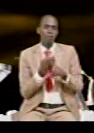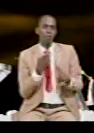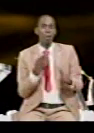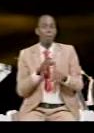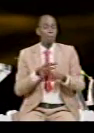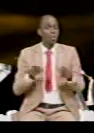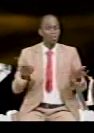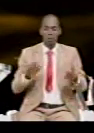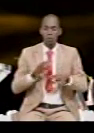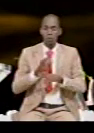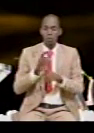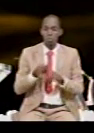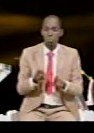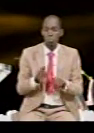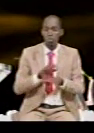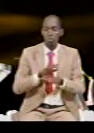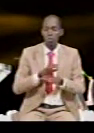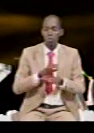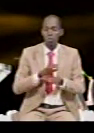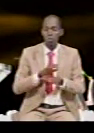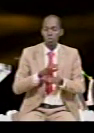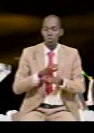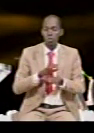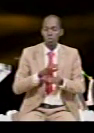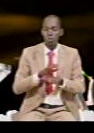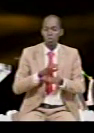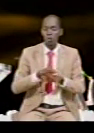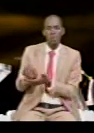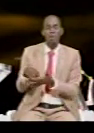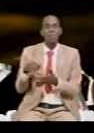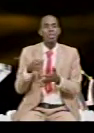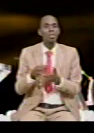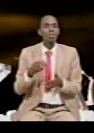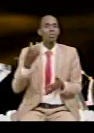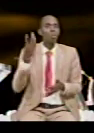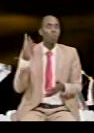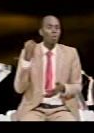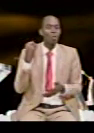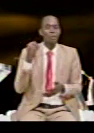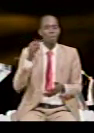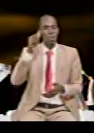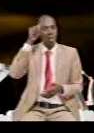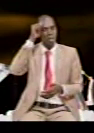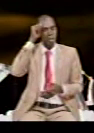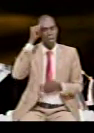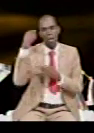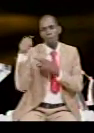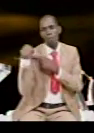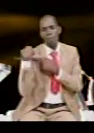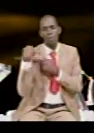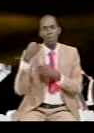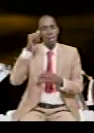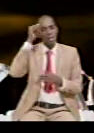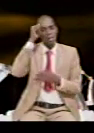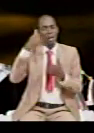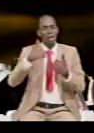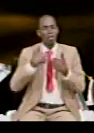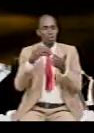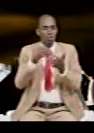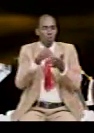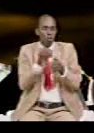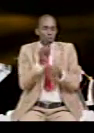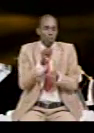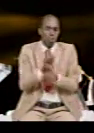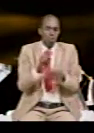eat of this. So it was Adam's responsibility. He has a part to play not to